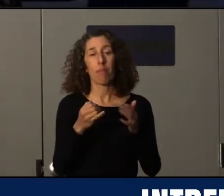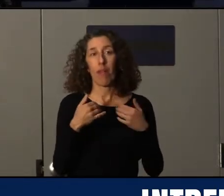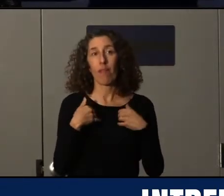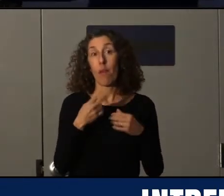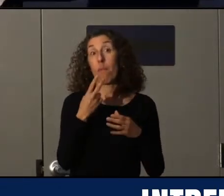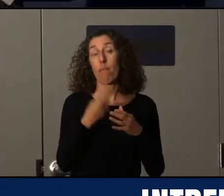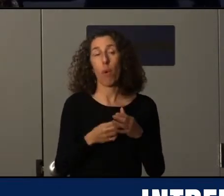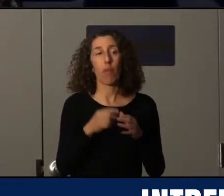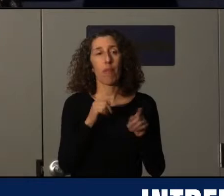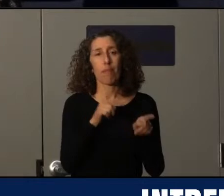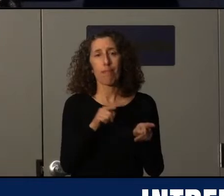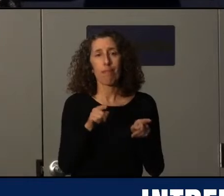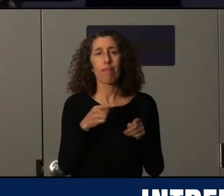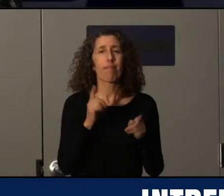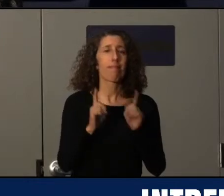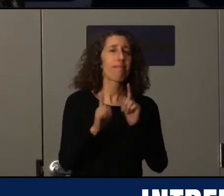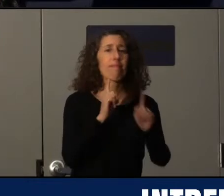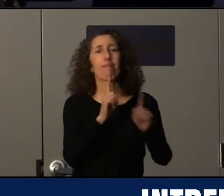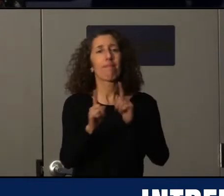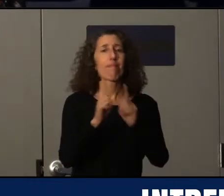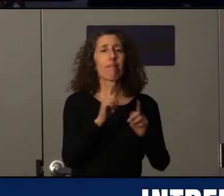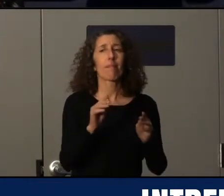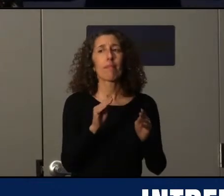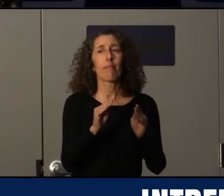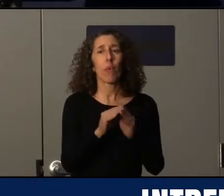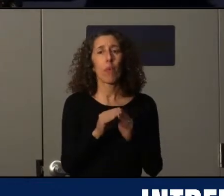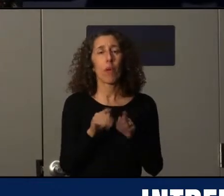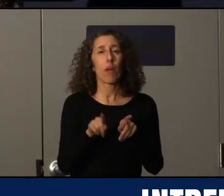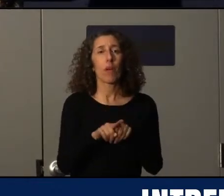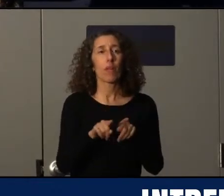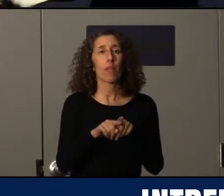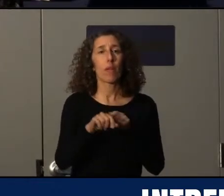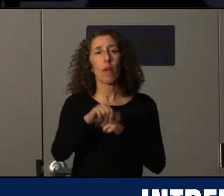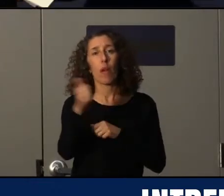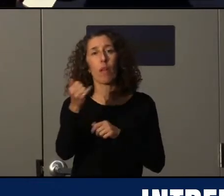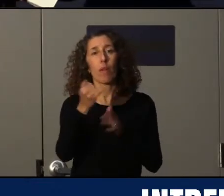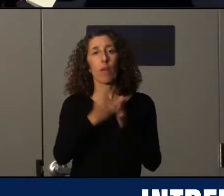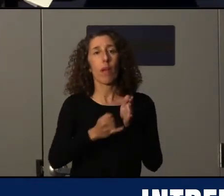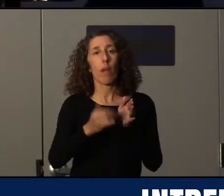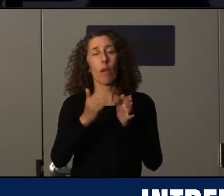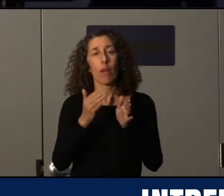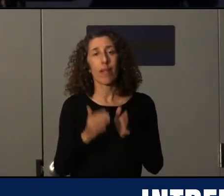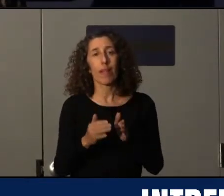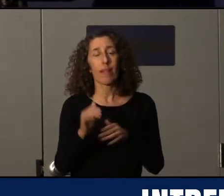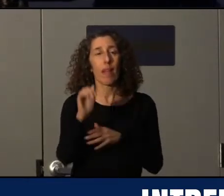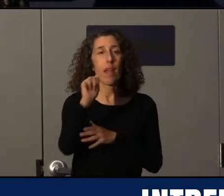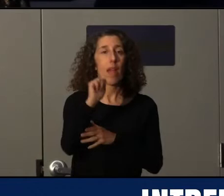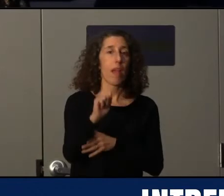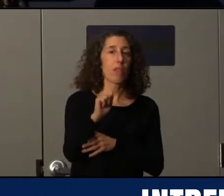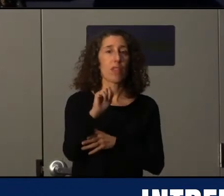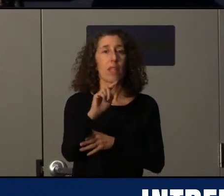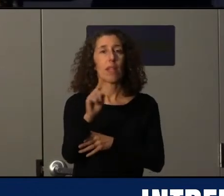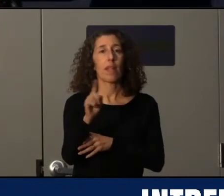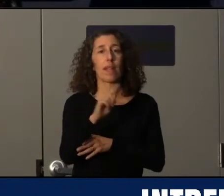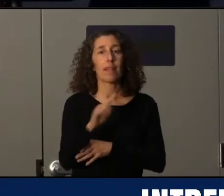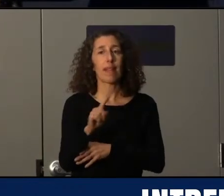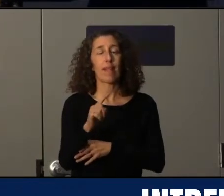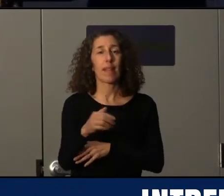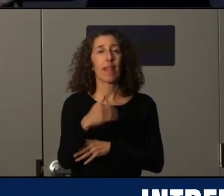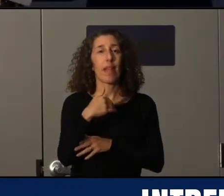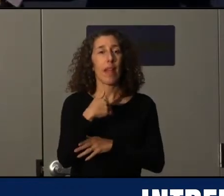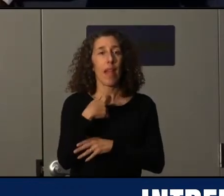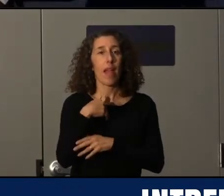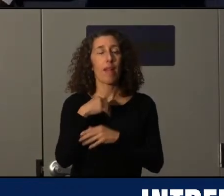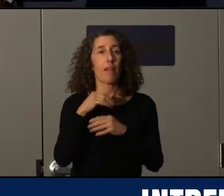her foundation. We've got an artist, Ashley Zielinski, who has a VR experience that you can go through that's based on the James Webb Space